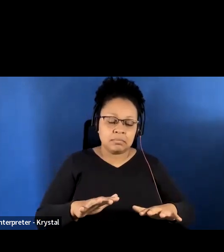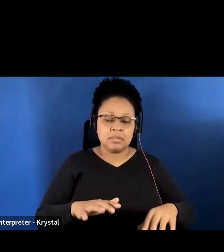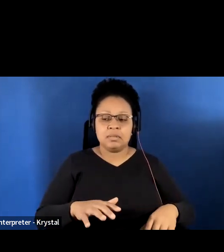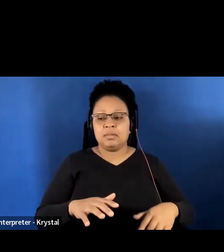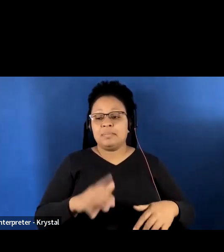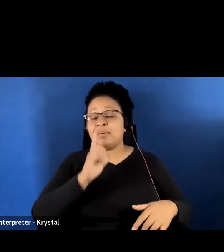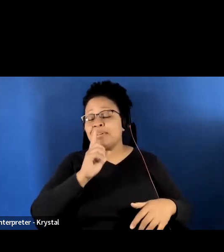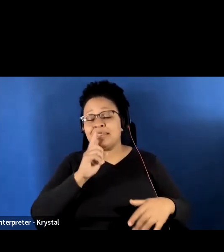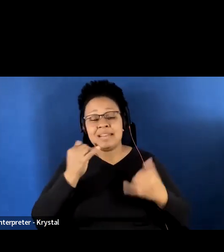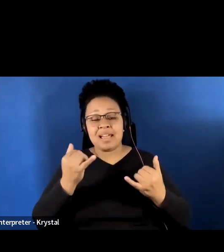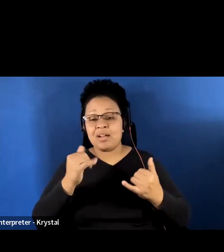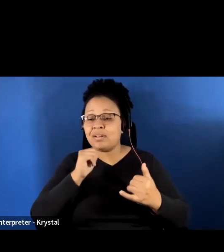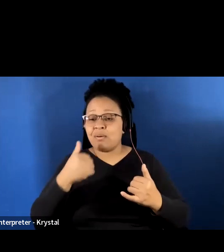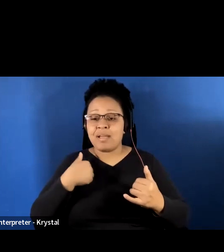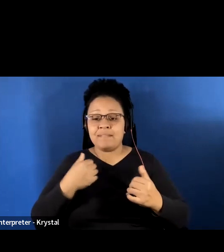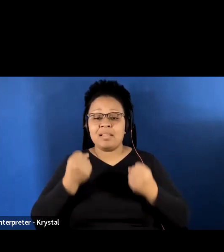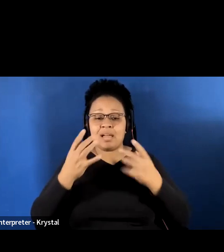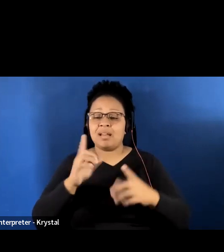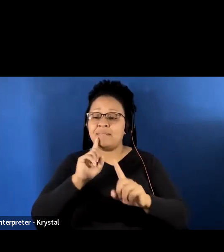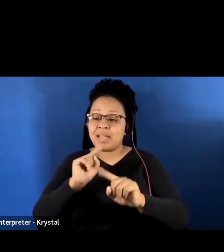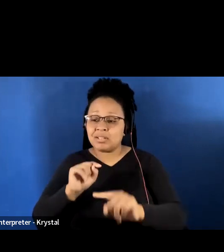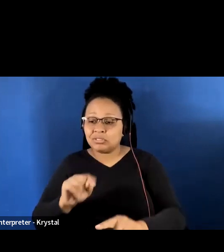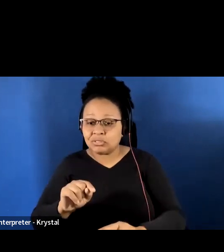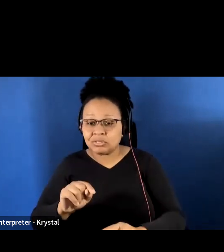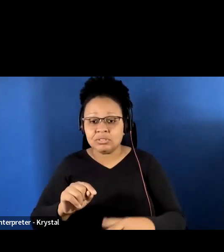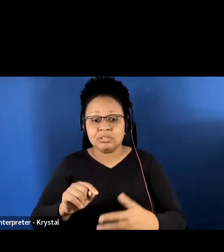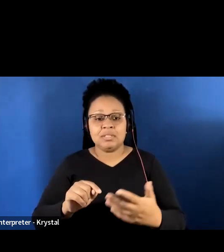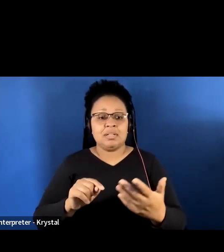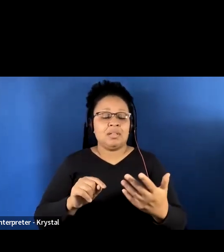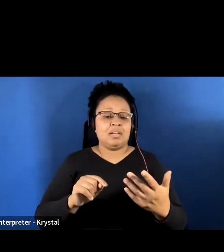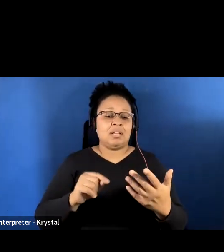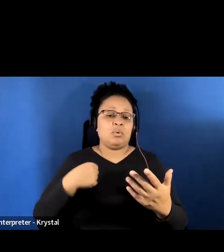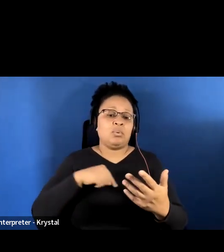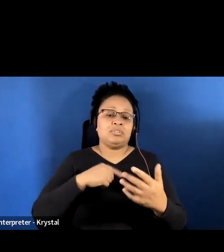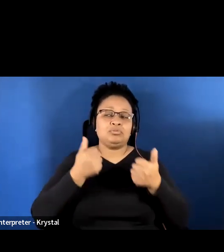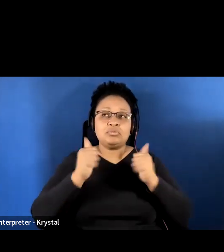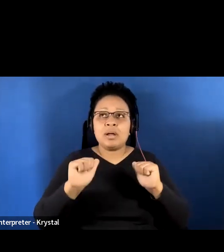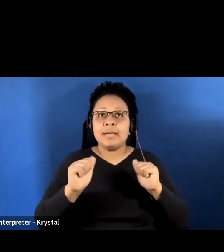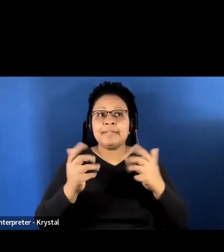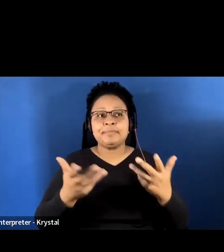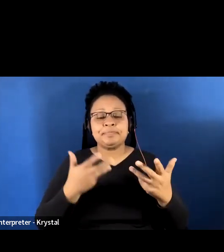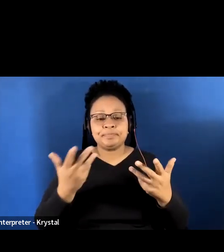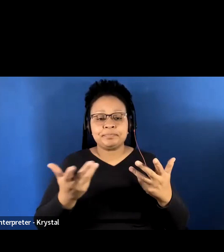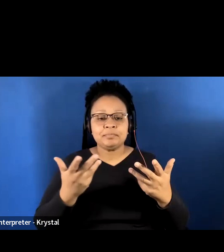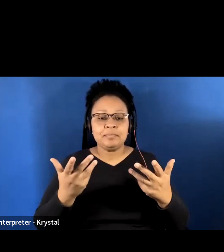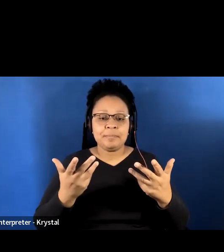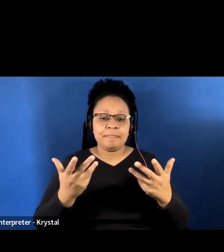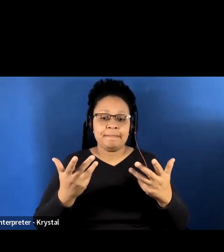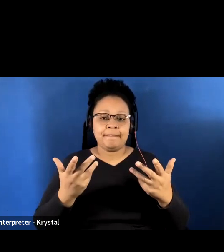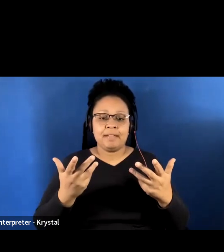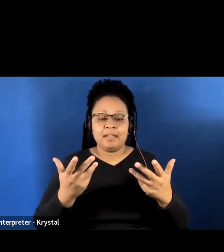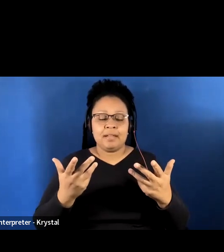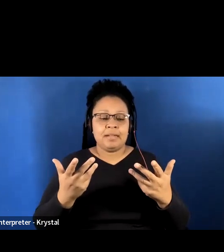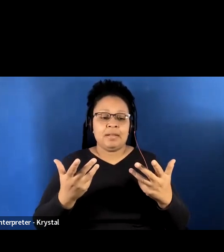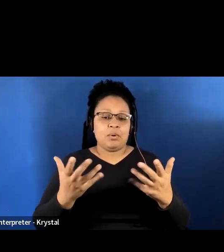answers still to a lot of the questions our teams have, and we're all trying to, take the opportunity